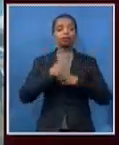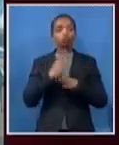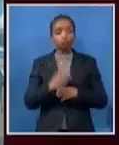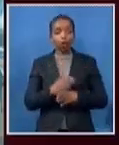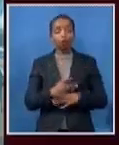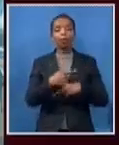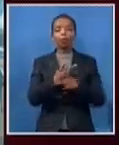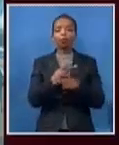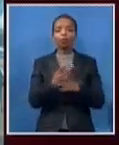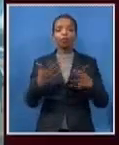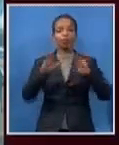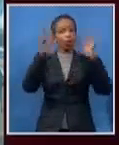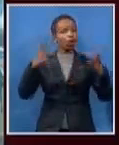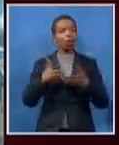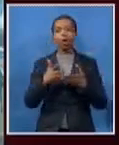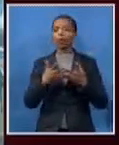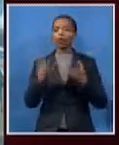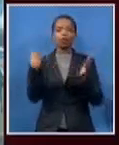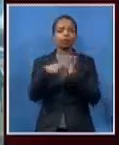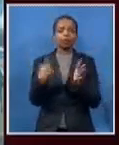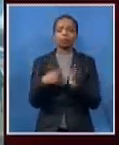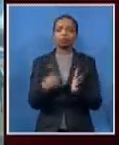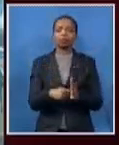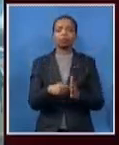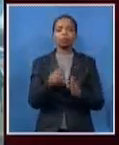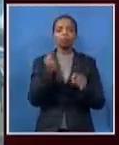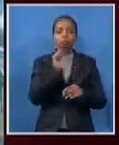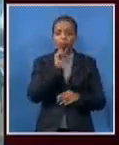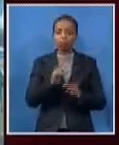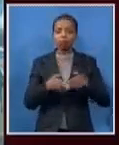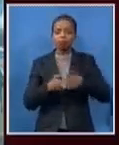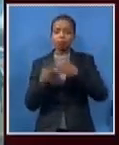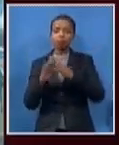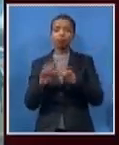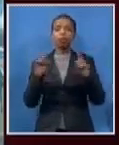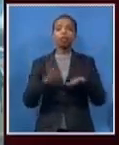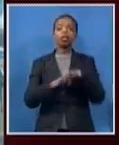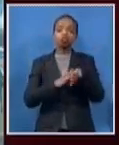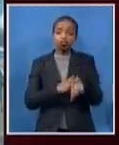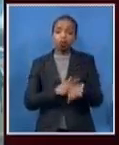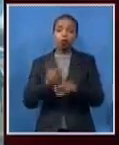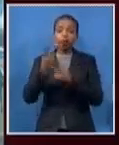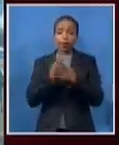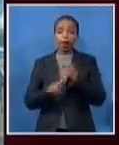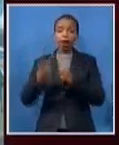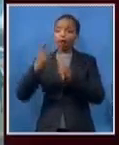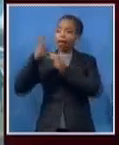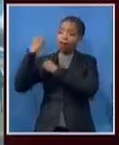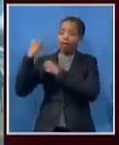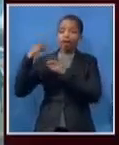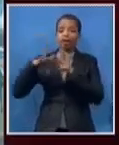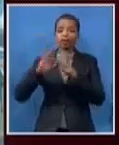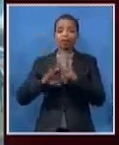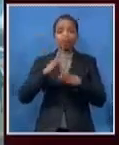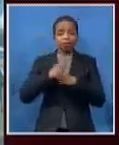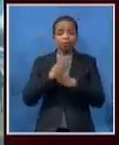T-shirt, and slowly both the factory and the jobs start to improve. But we can't hope to